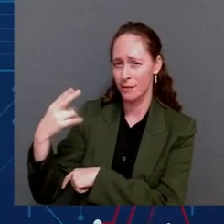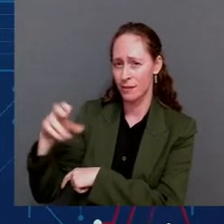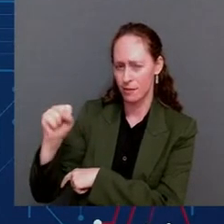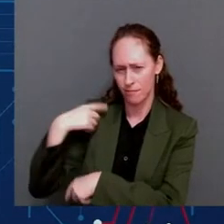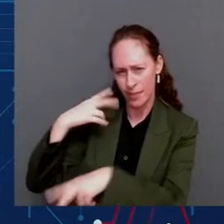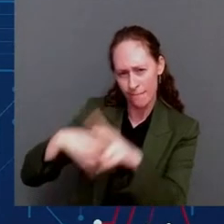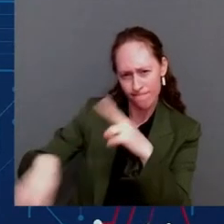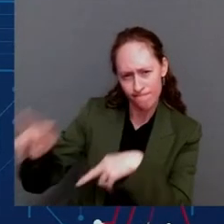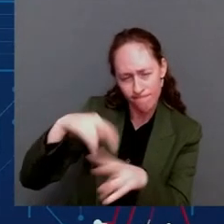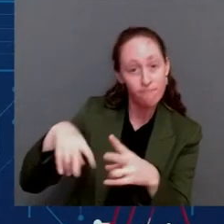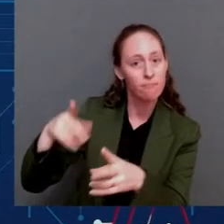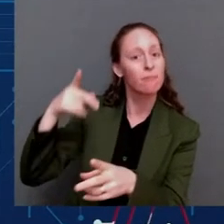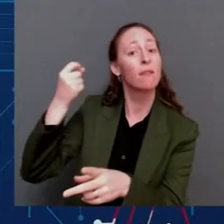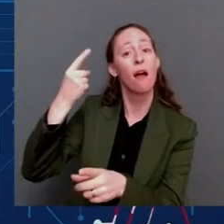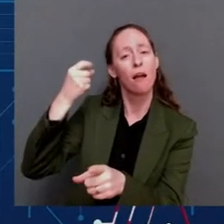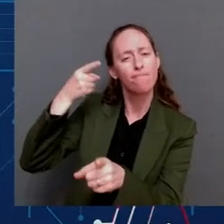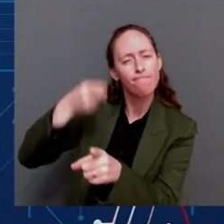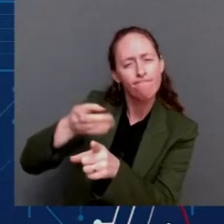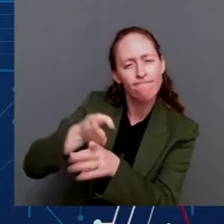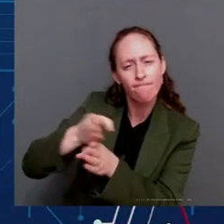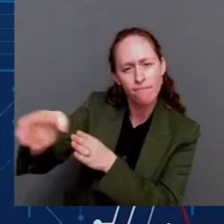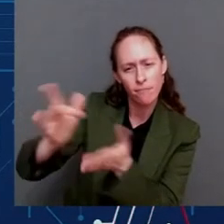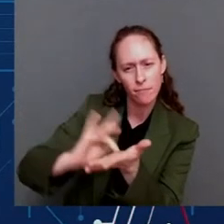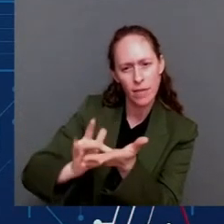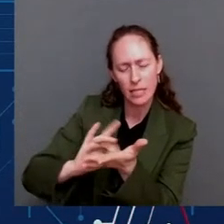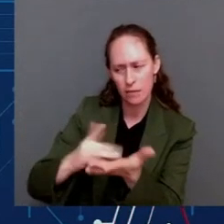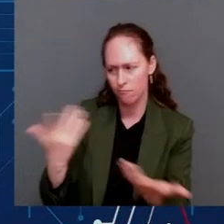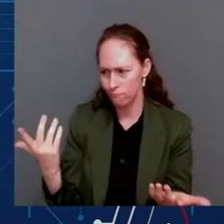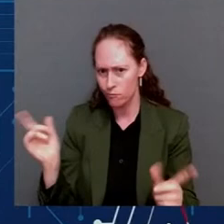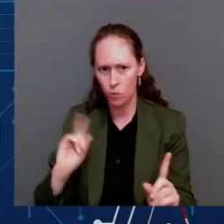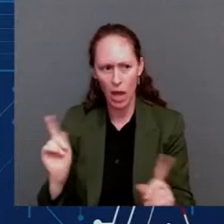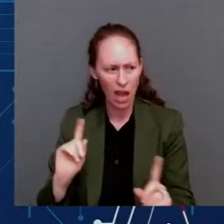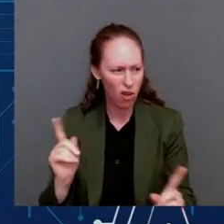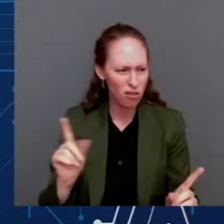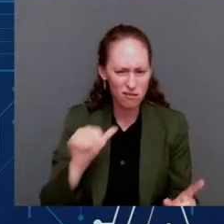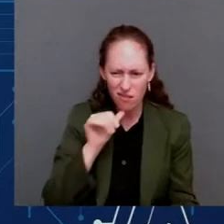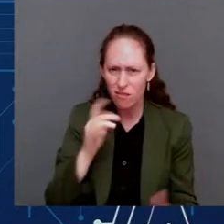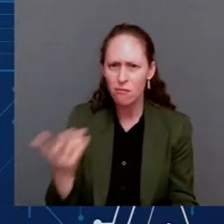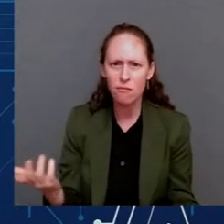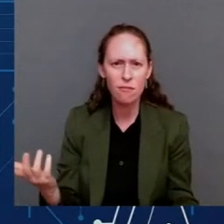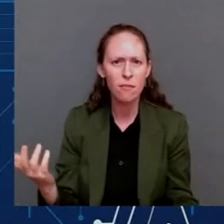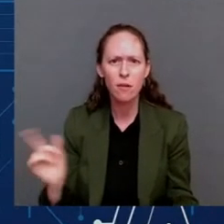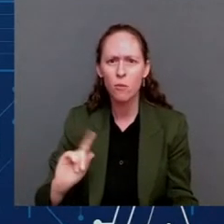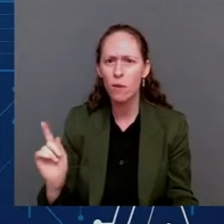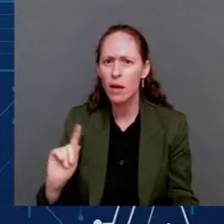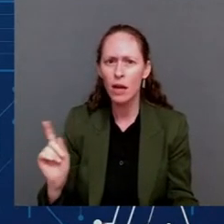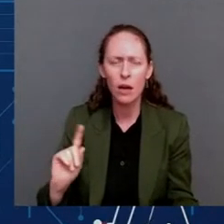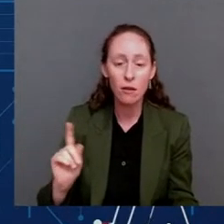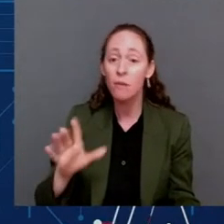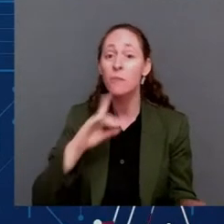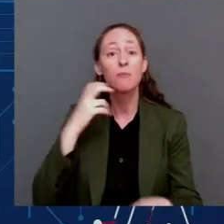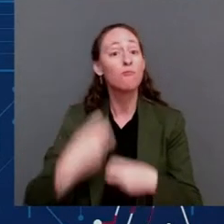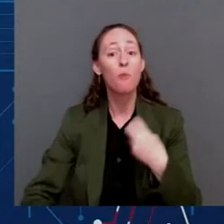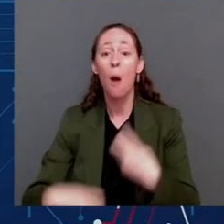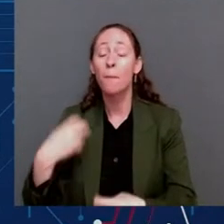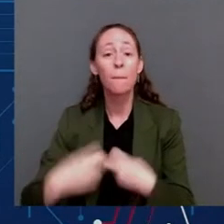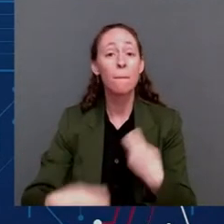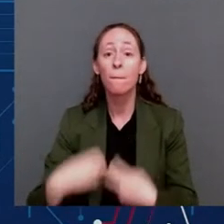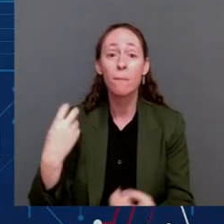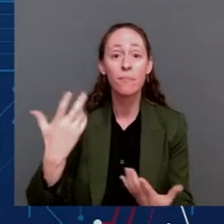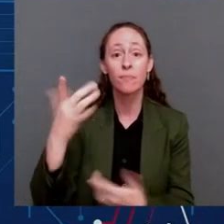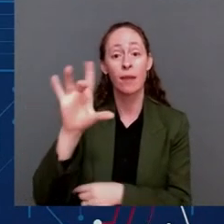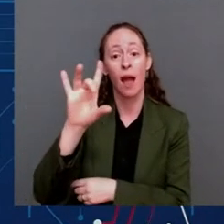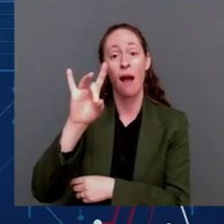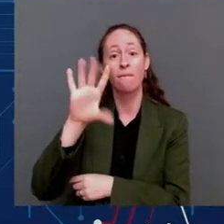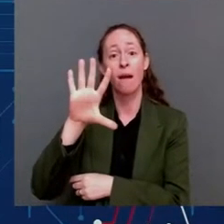And a big reason for that was that 85% of all of the precursor chemicals that go into nearly every drug that we use in our